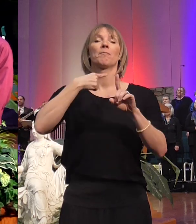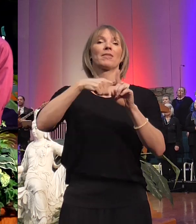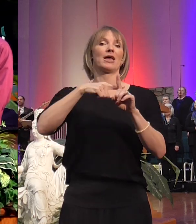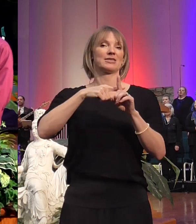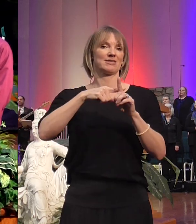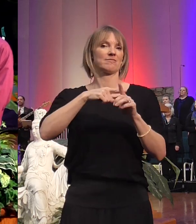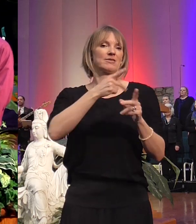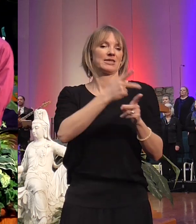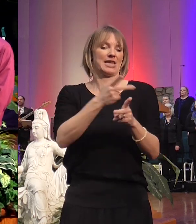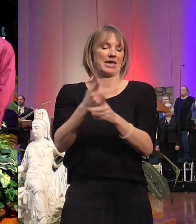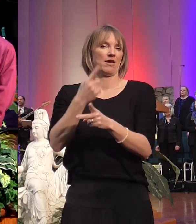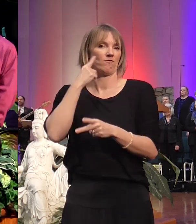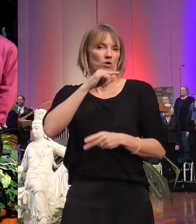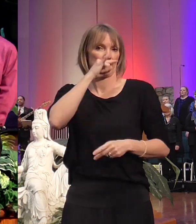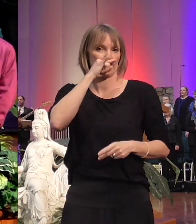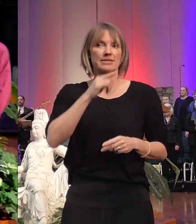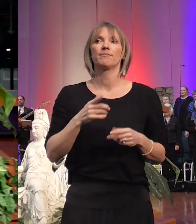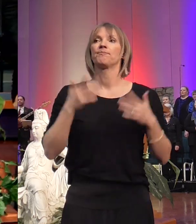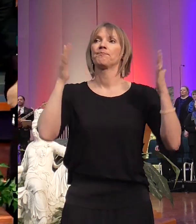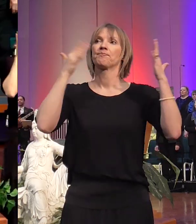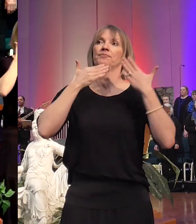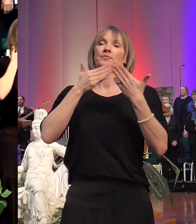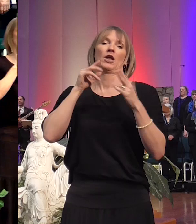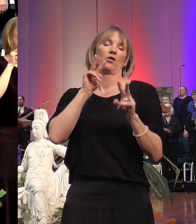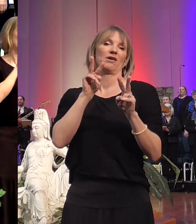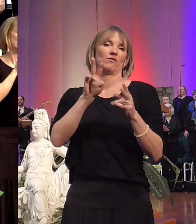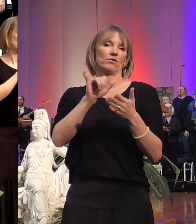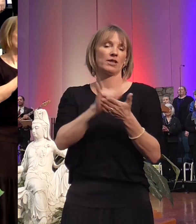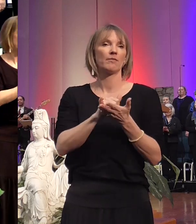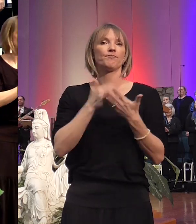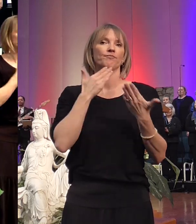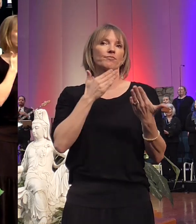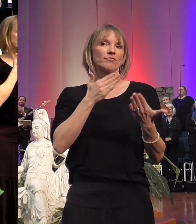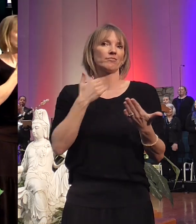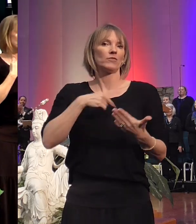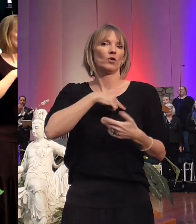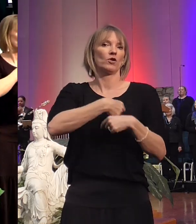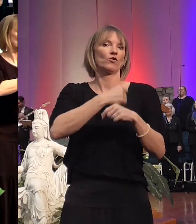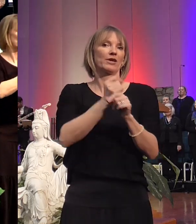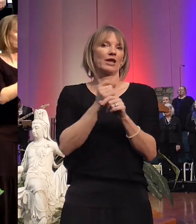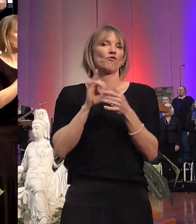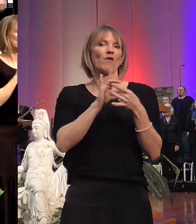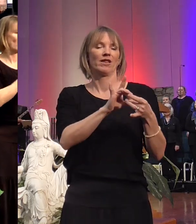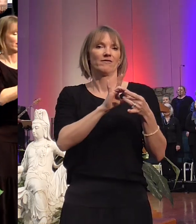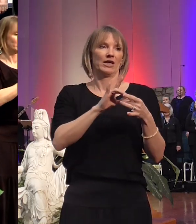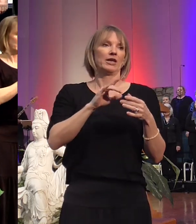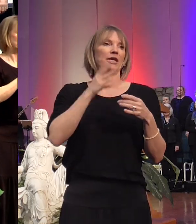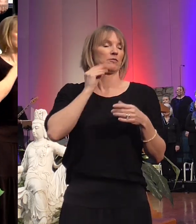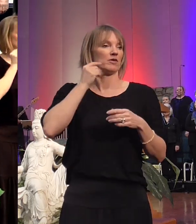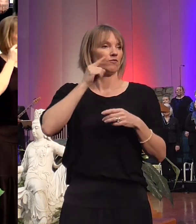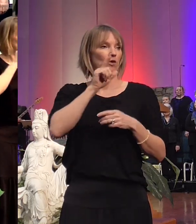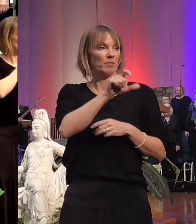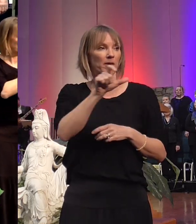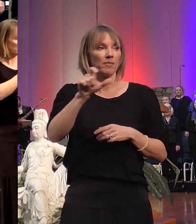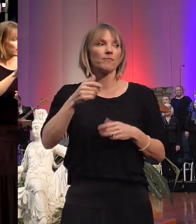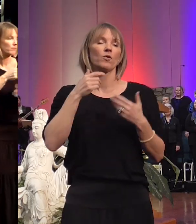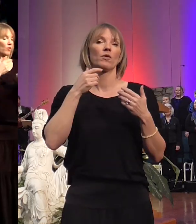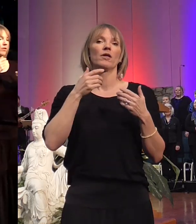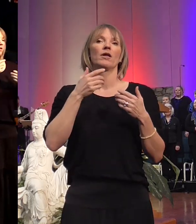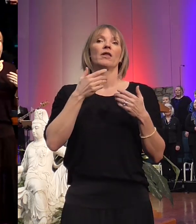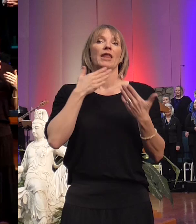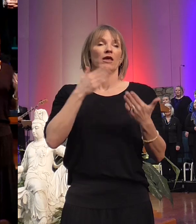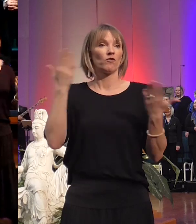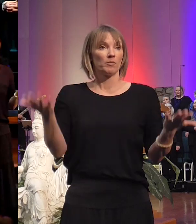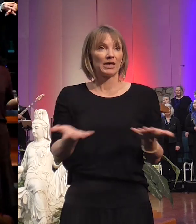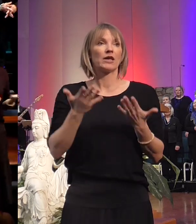there's childcare. All right. Thank you. We're really looking forward to that, and so grateful that we're creating these relevant experiences for folks. So with that, thanks for being here.